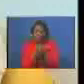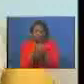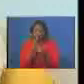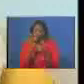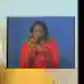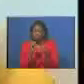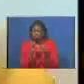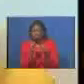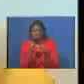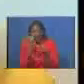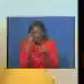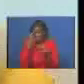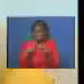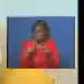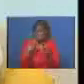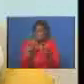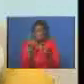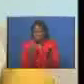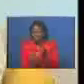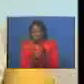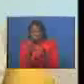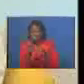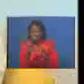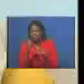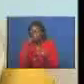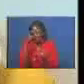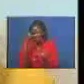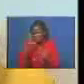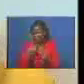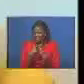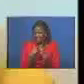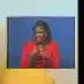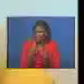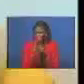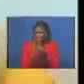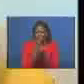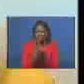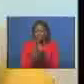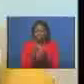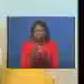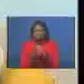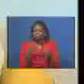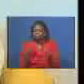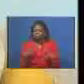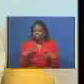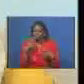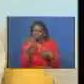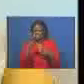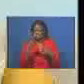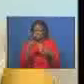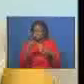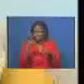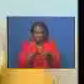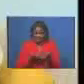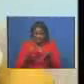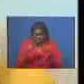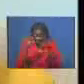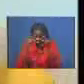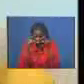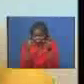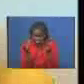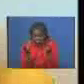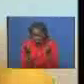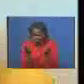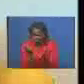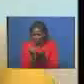blind many of the people label these people as legally blind surely has anybody seen that after glasses are they legally blind because the definition